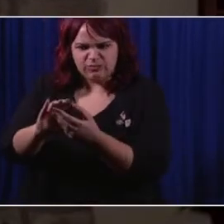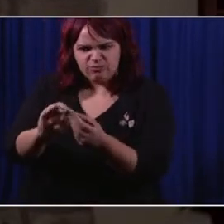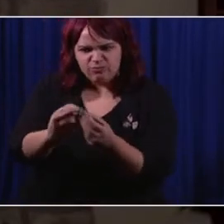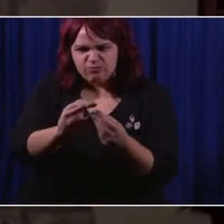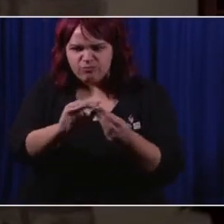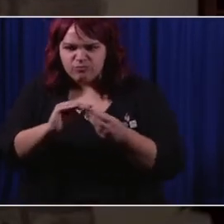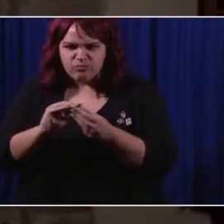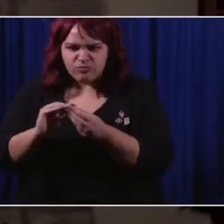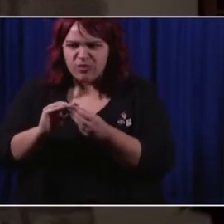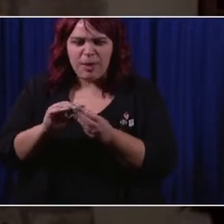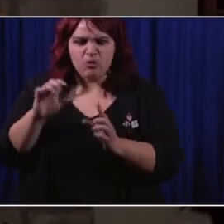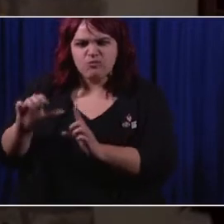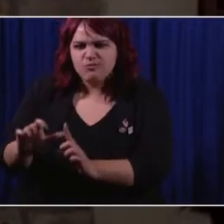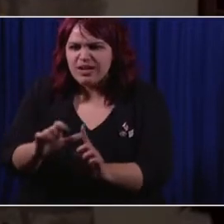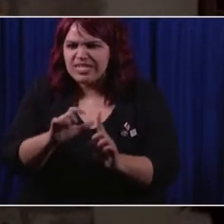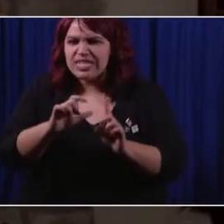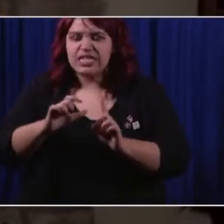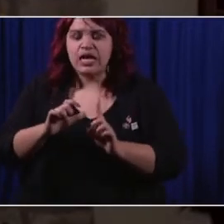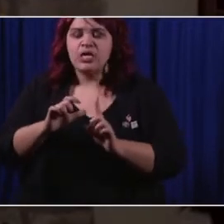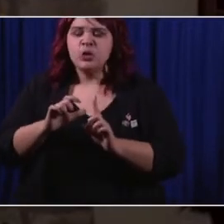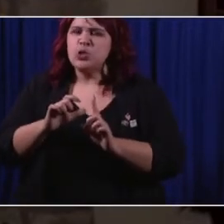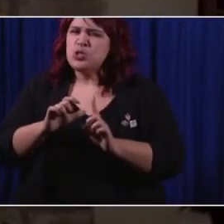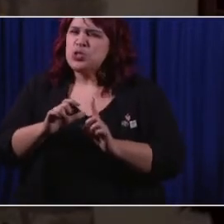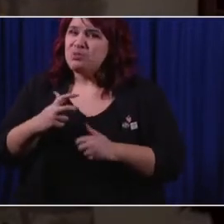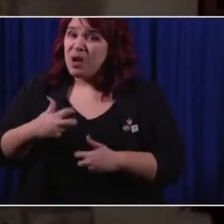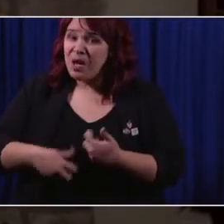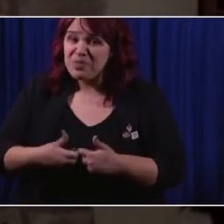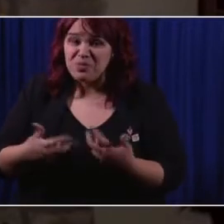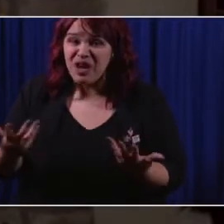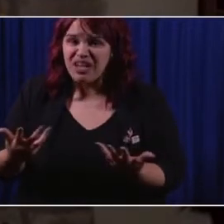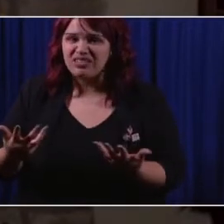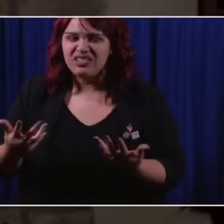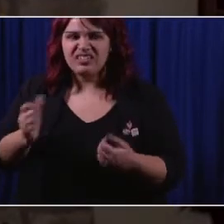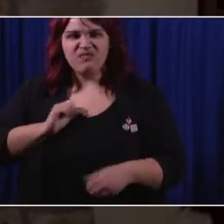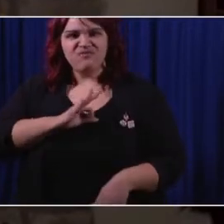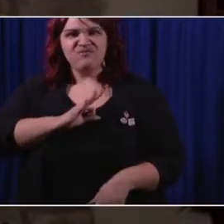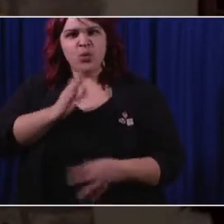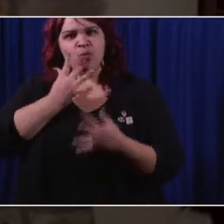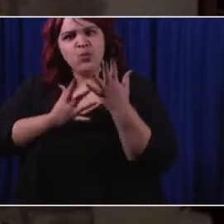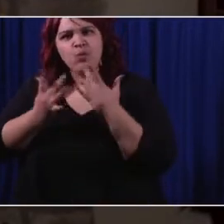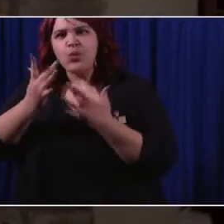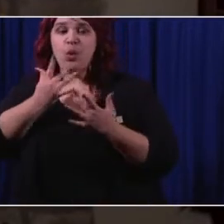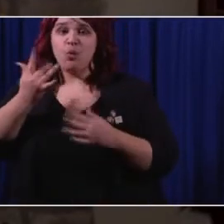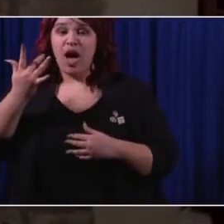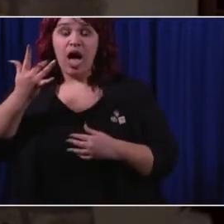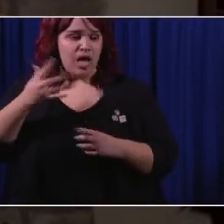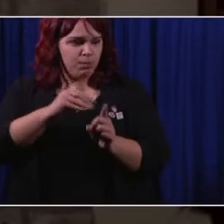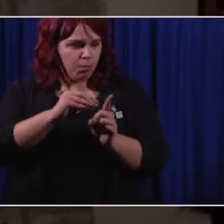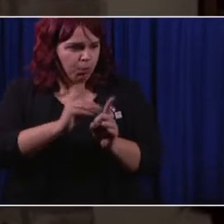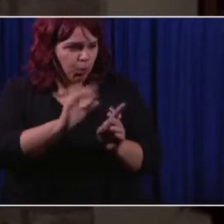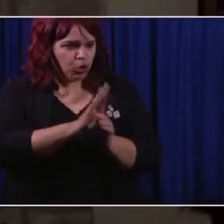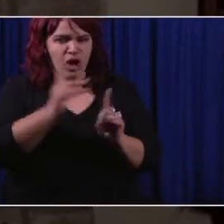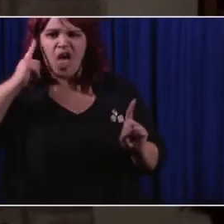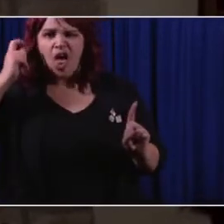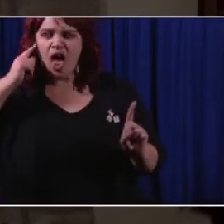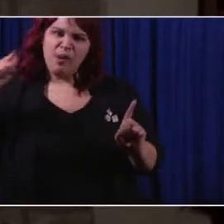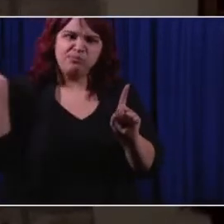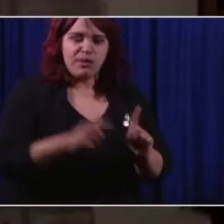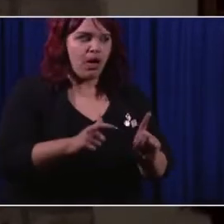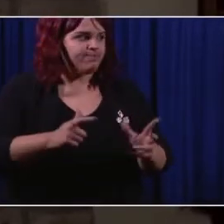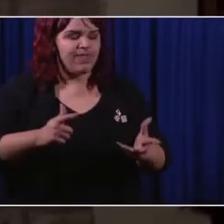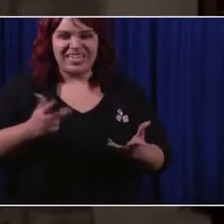so much trouble with staffing because of the number of people who are having to quarantine because of exposure to cases. So my question is, will